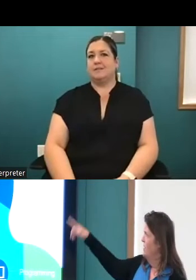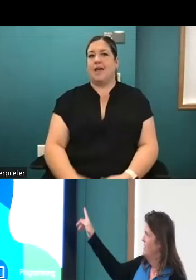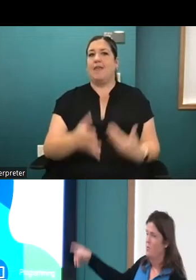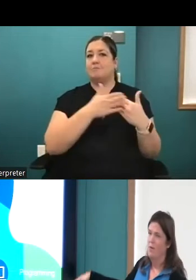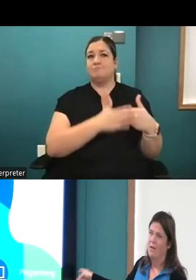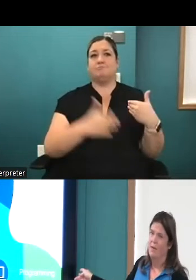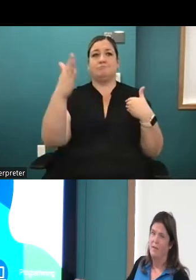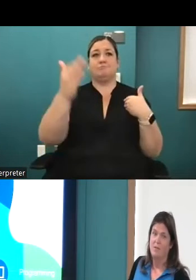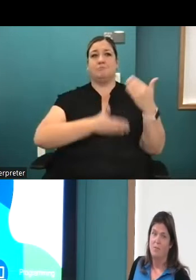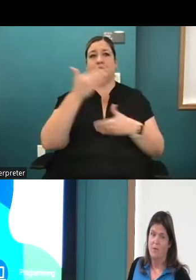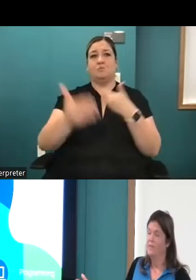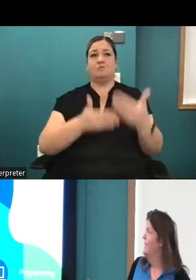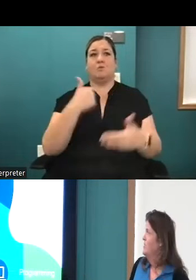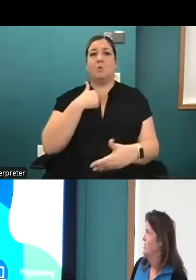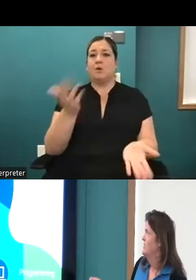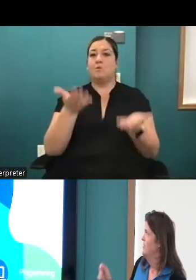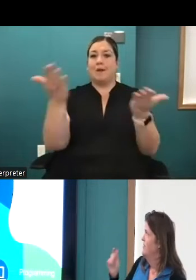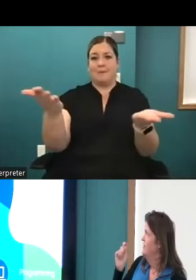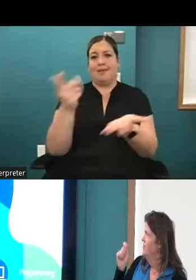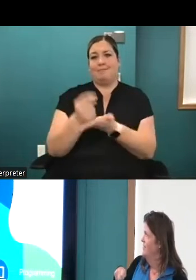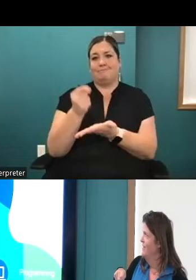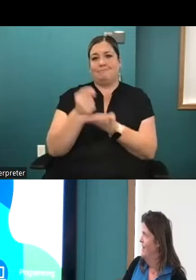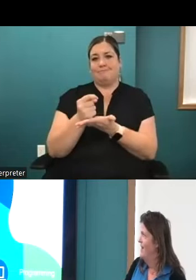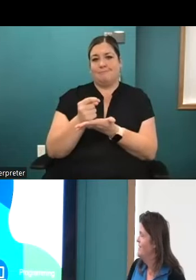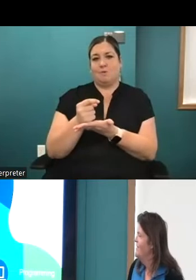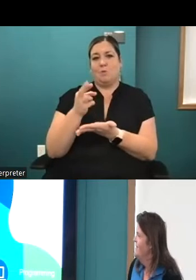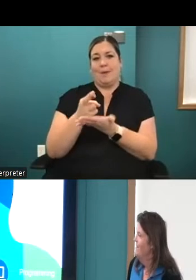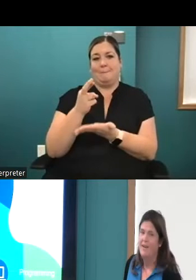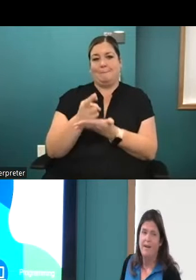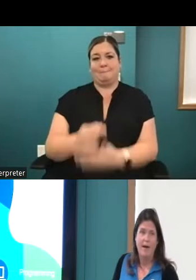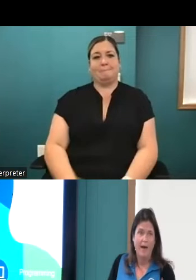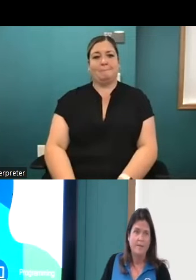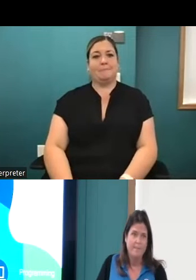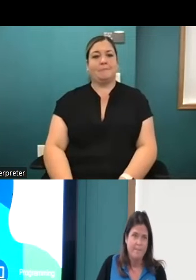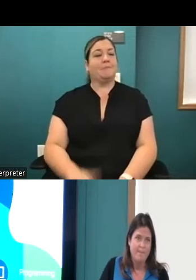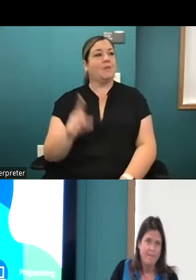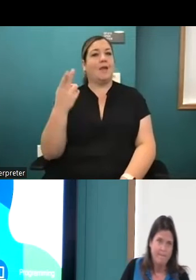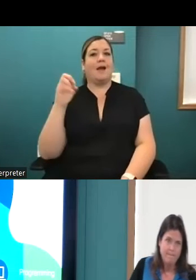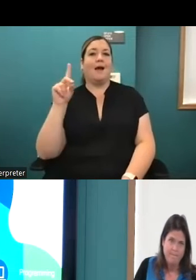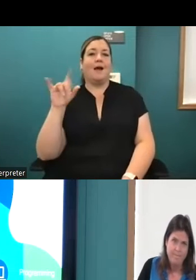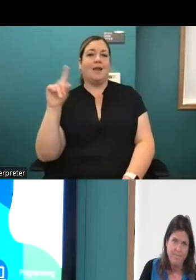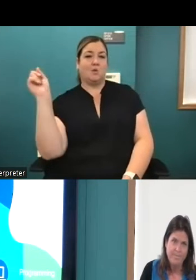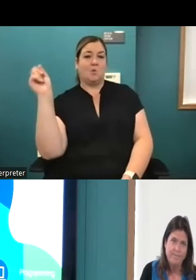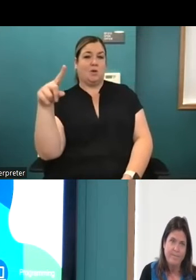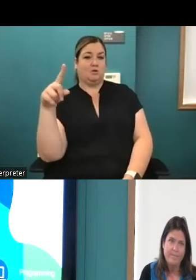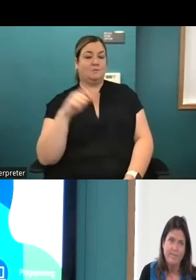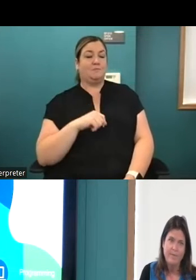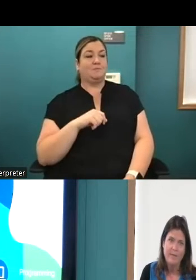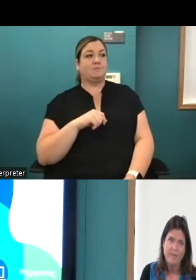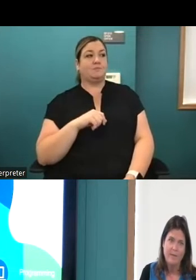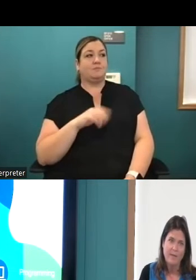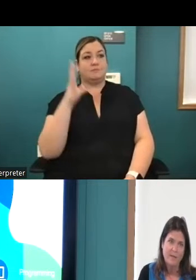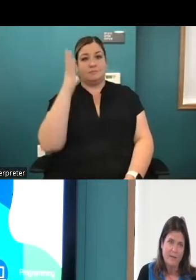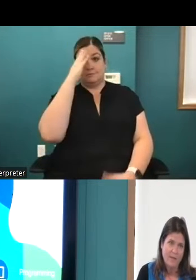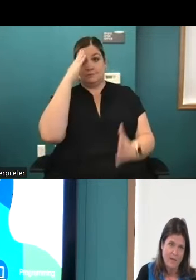the whole process, we recommend rehabilitation. So if you click that. I have a question. Uh-huh. So I know a